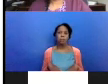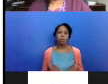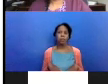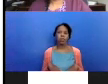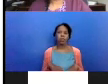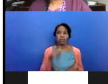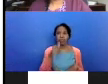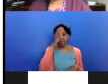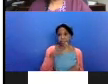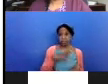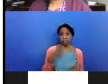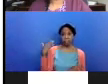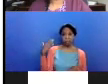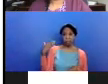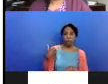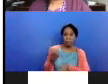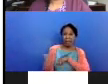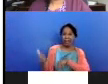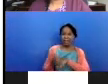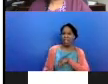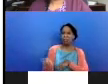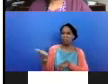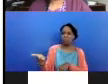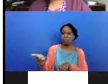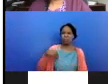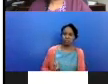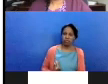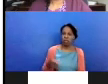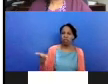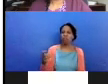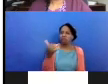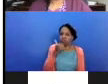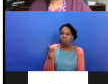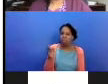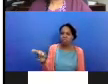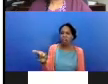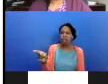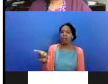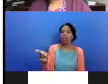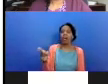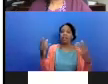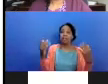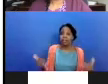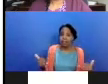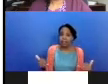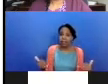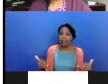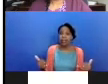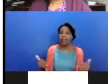who was blaming her for the violence and the abuse, for her to actually hear him say, I